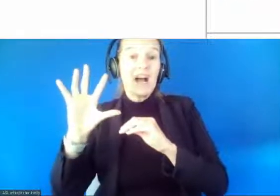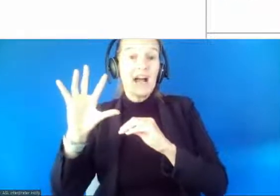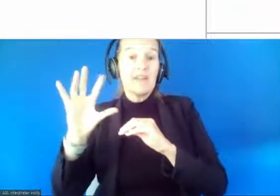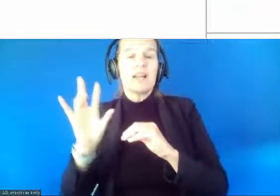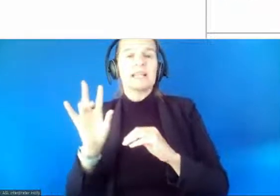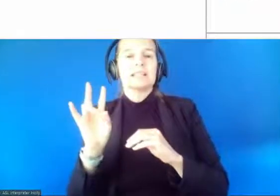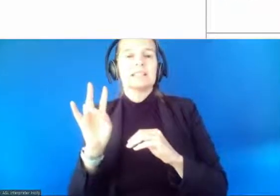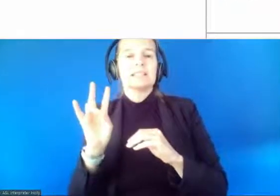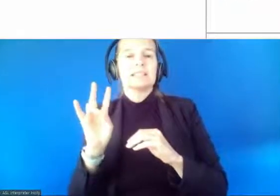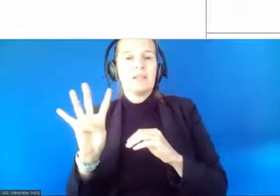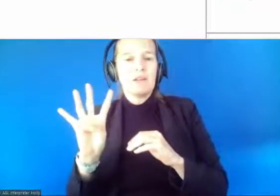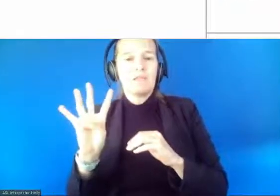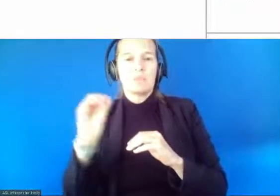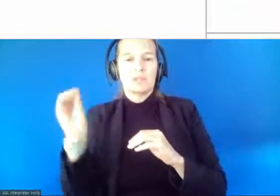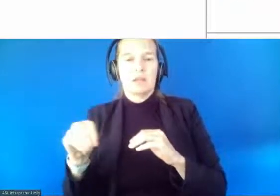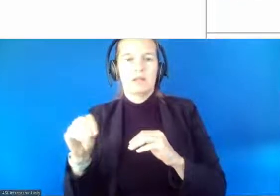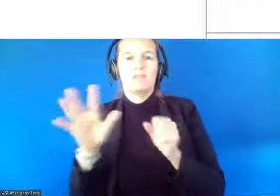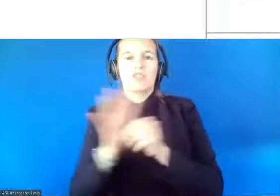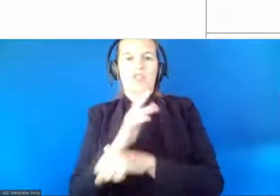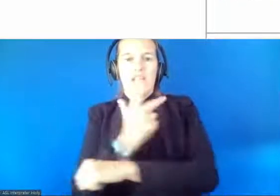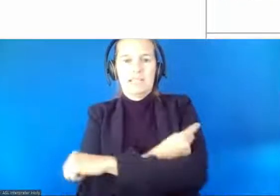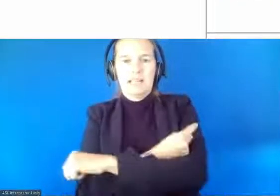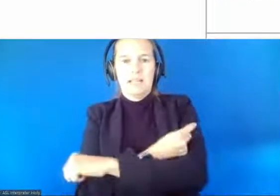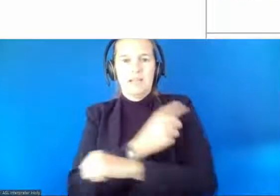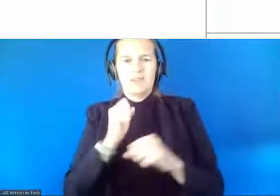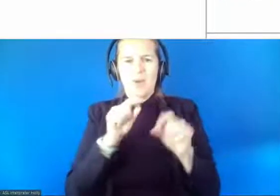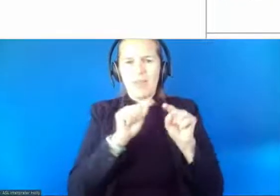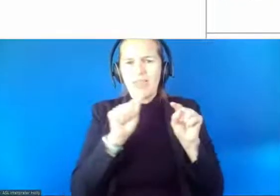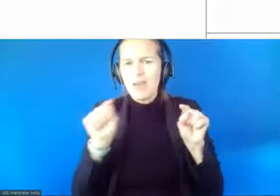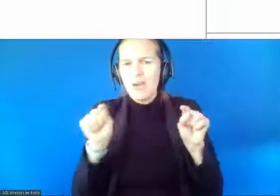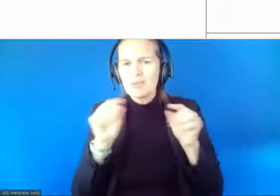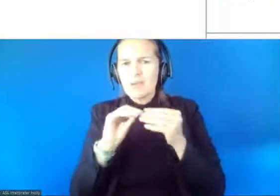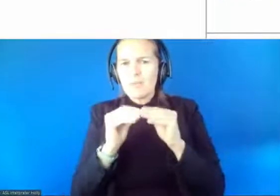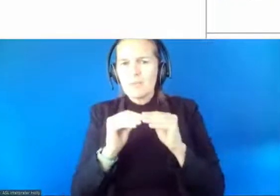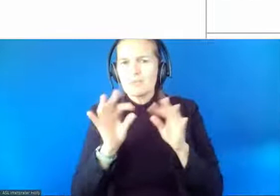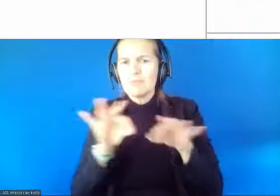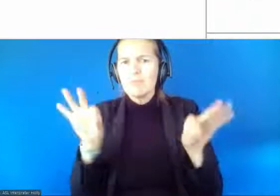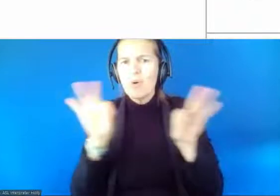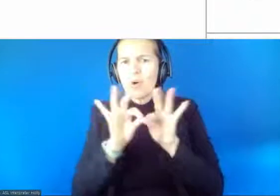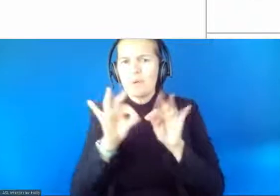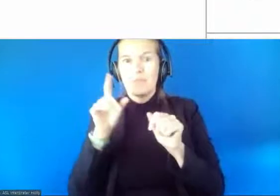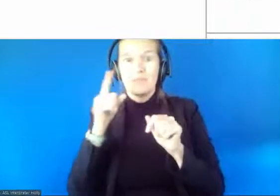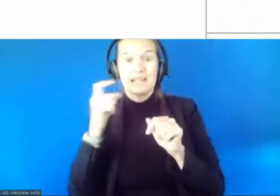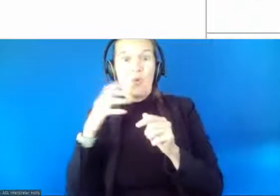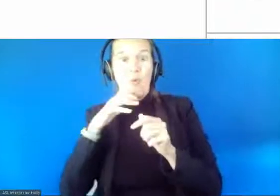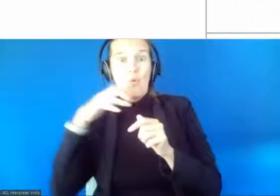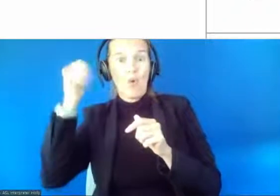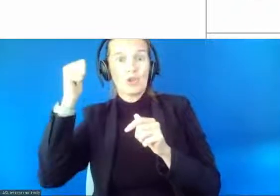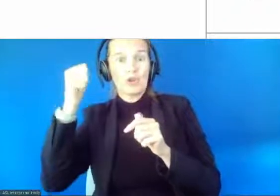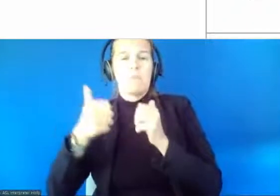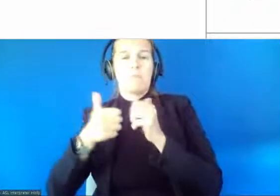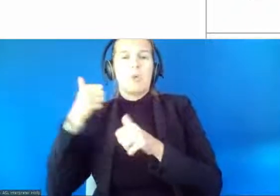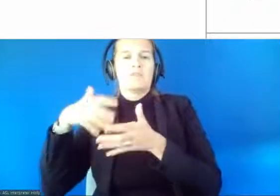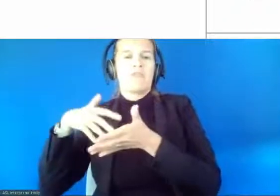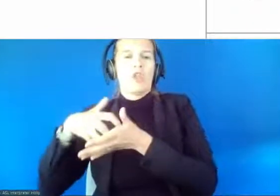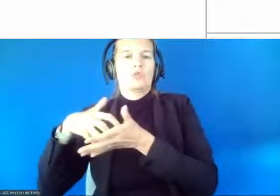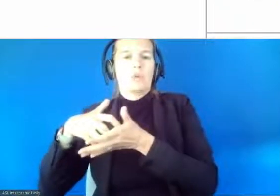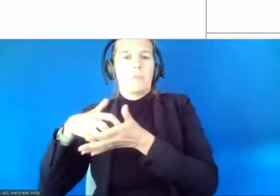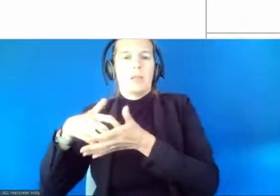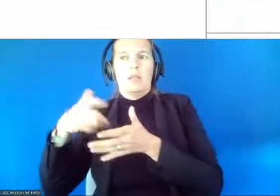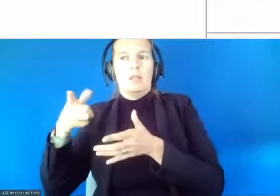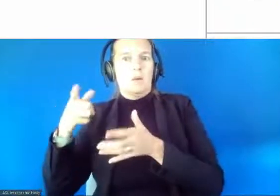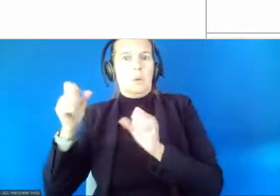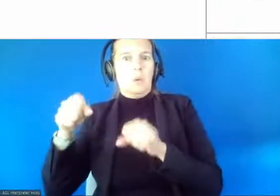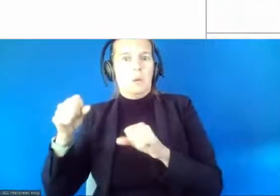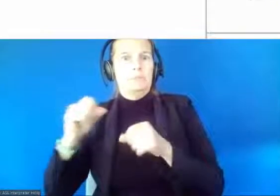74% fully vaccinated. And that's very important because they are probably the most vulnerable, and it's a little better than it is in